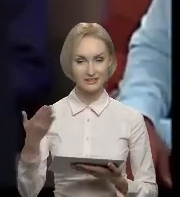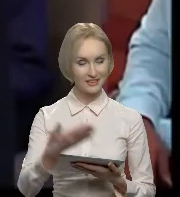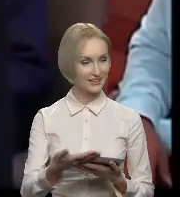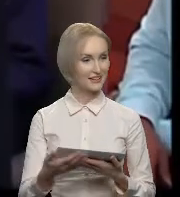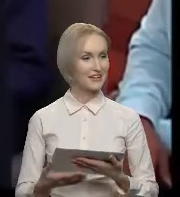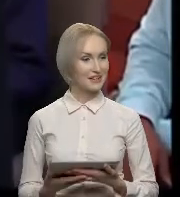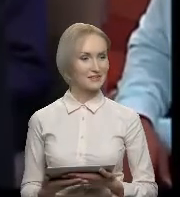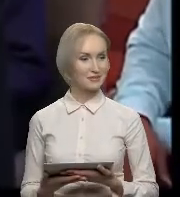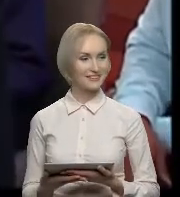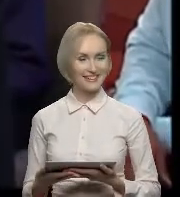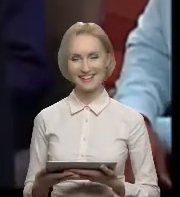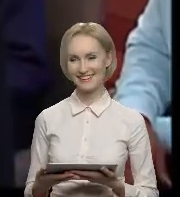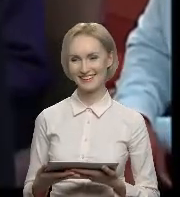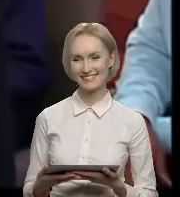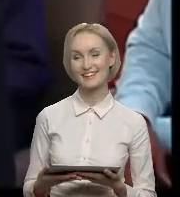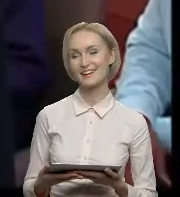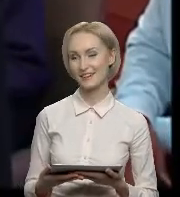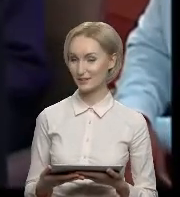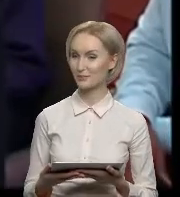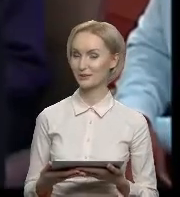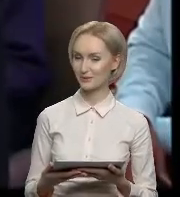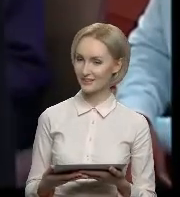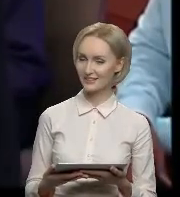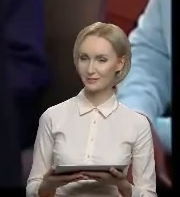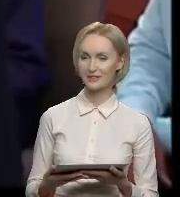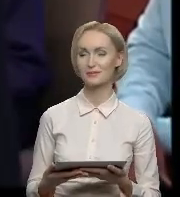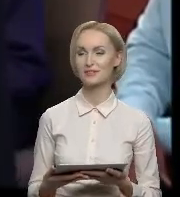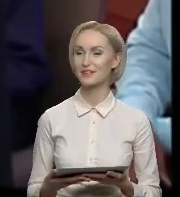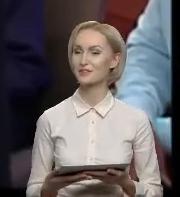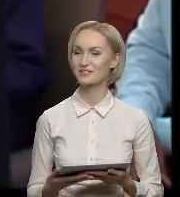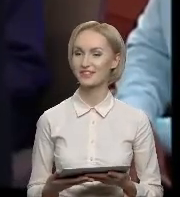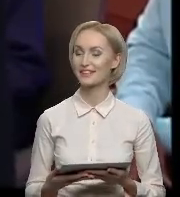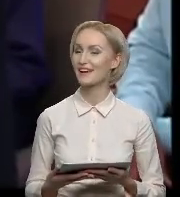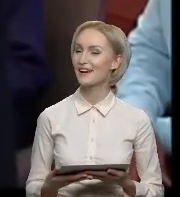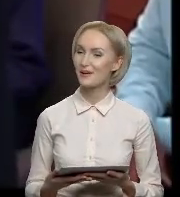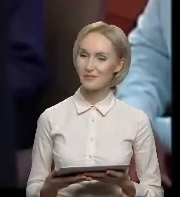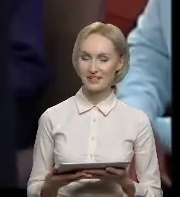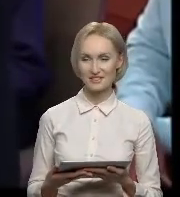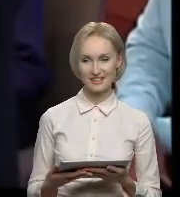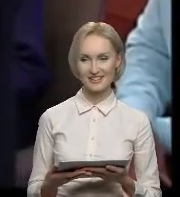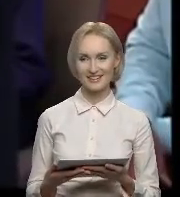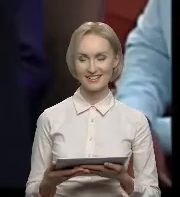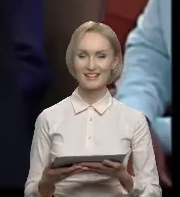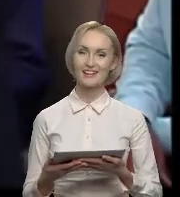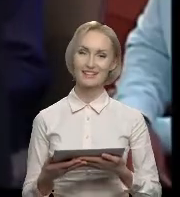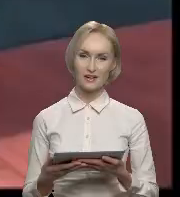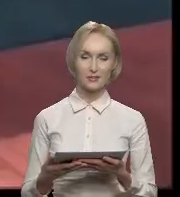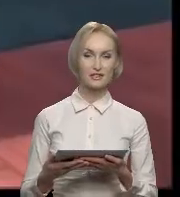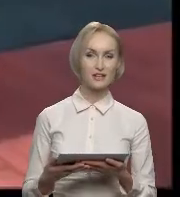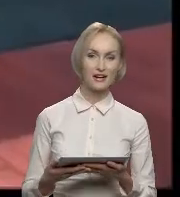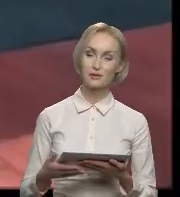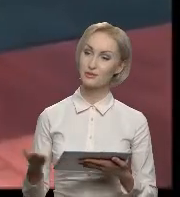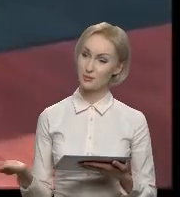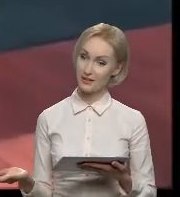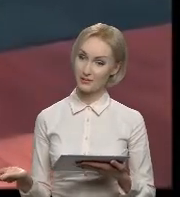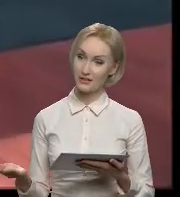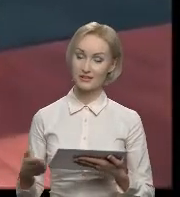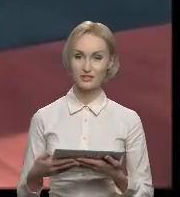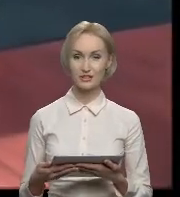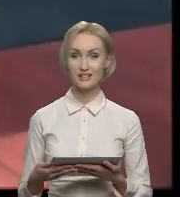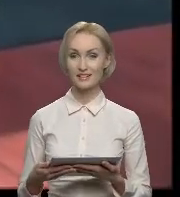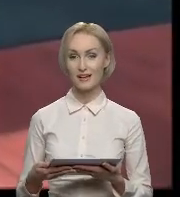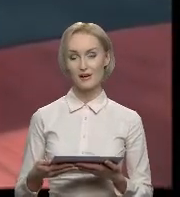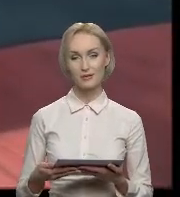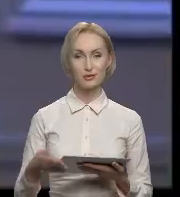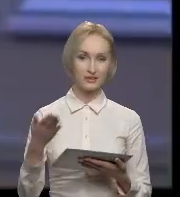had with your lover, Tyrone. And you've thought about it during the break. What do you have to tell me? I'll give him a DNA test